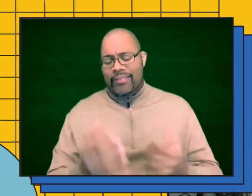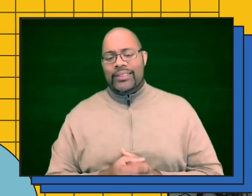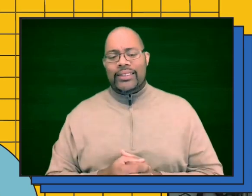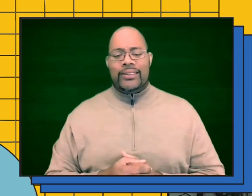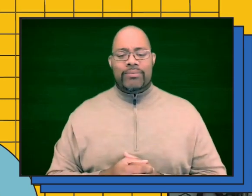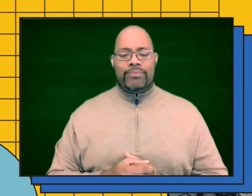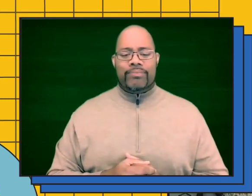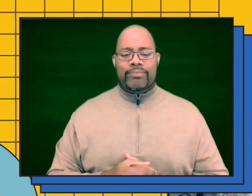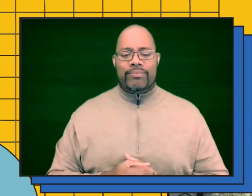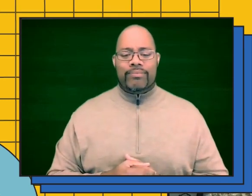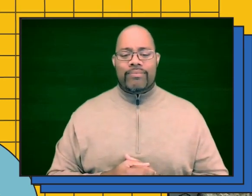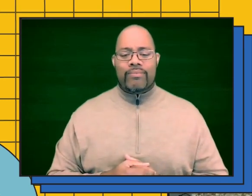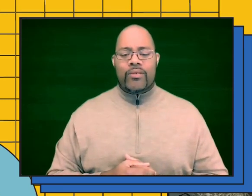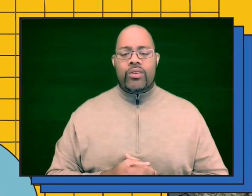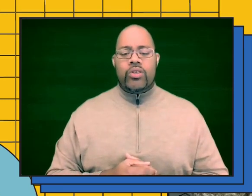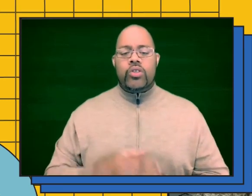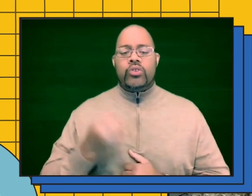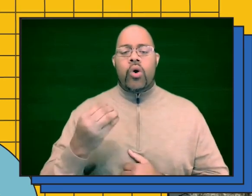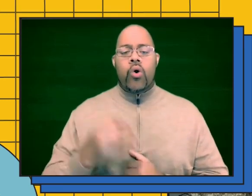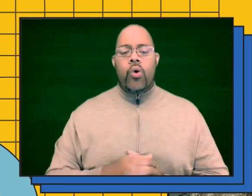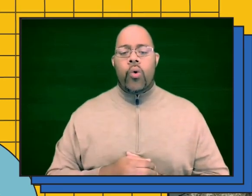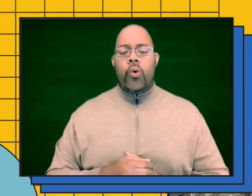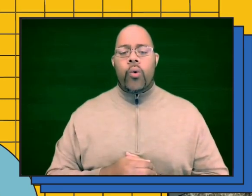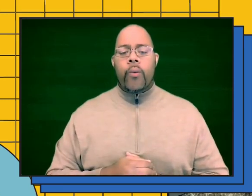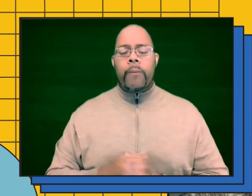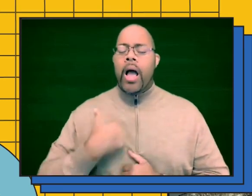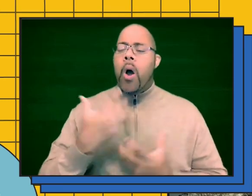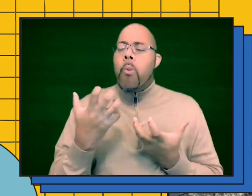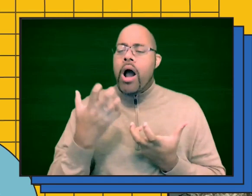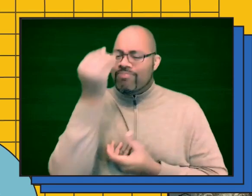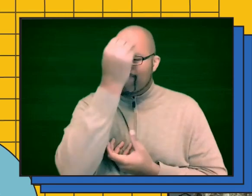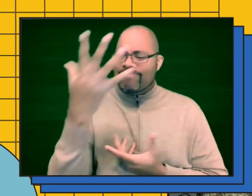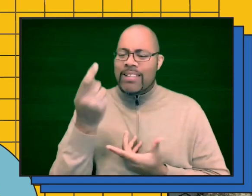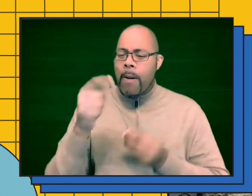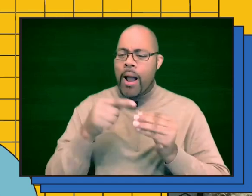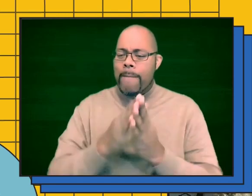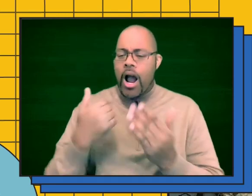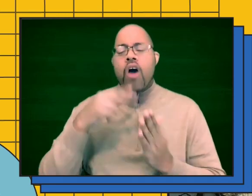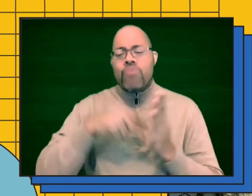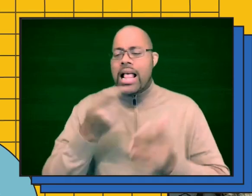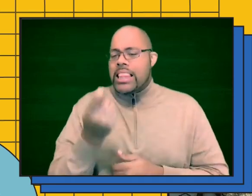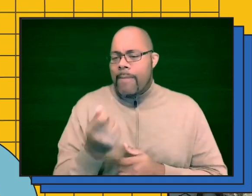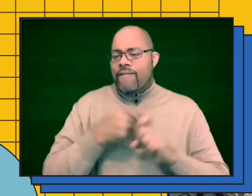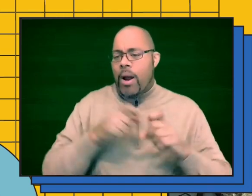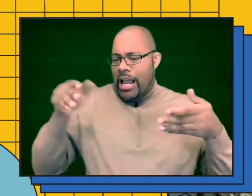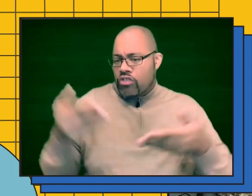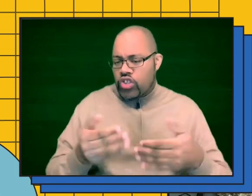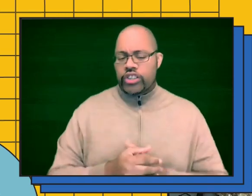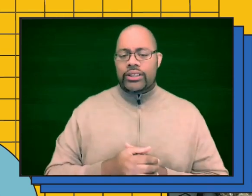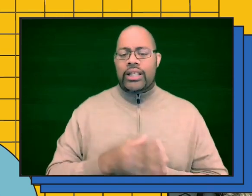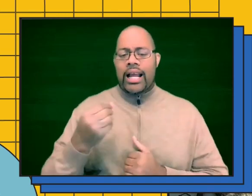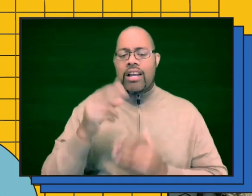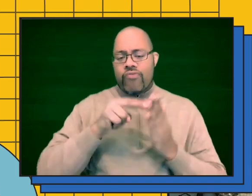me in the room. So I want to tell you a little bit about the book. I'm going to read a little bit from